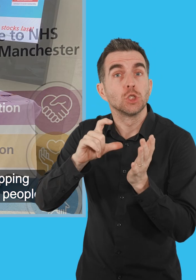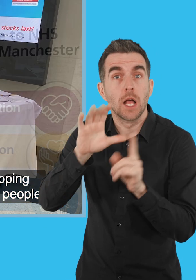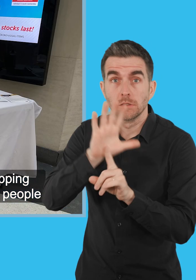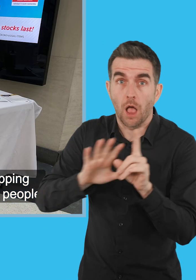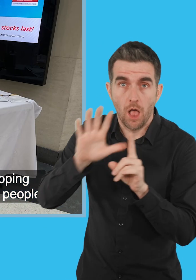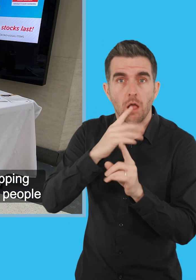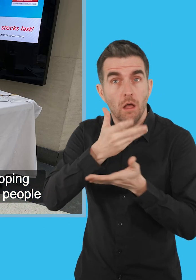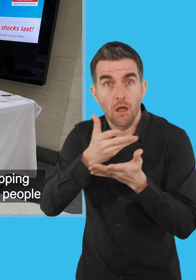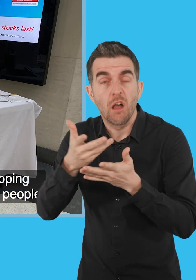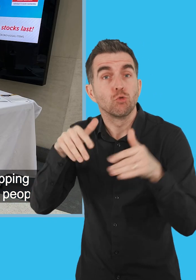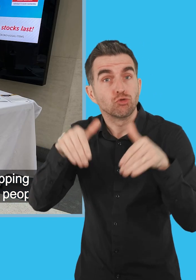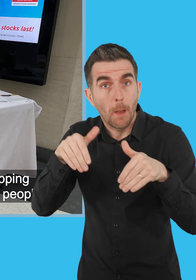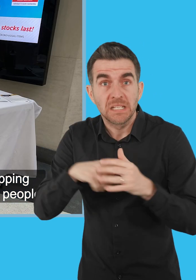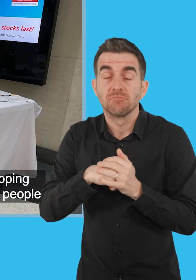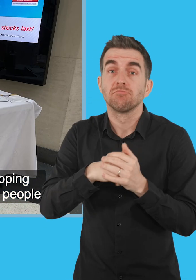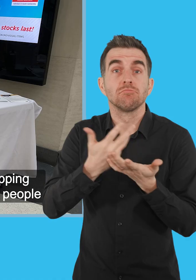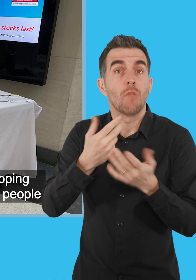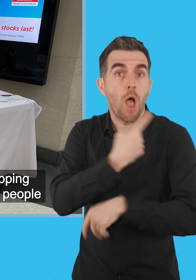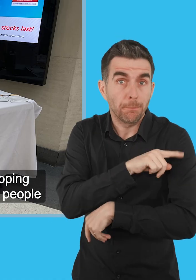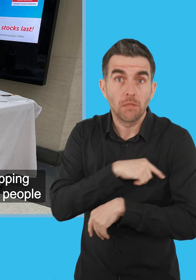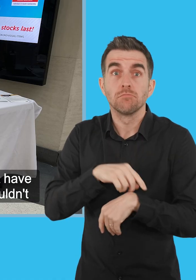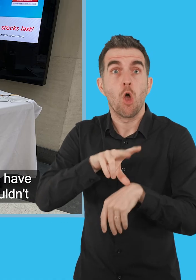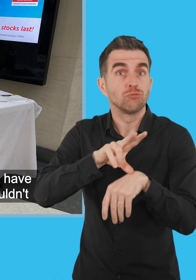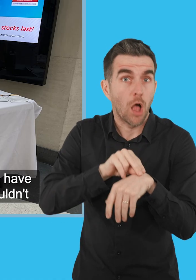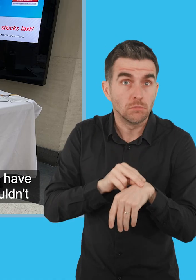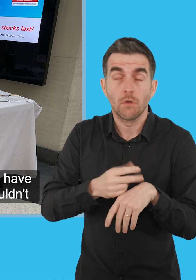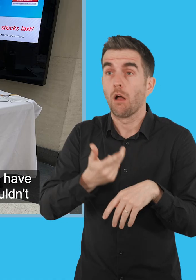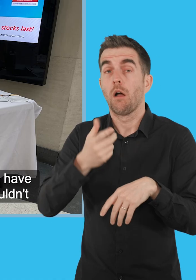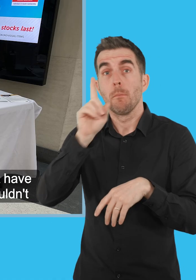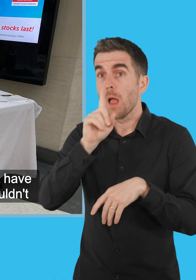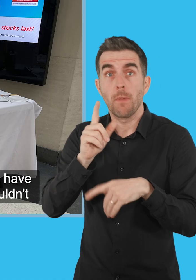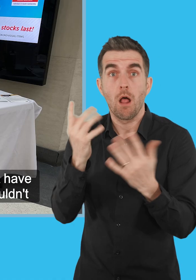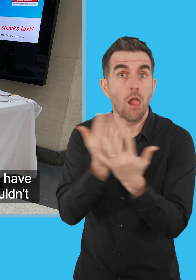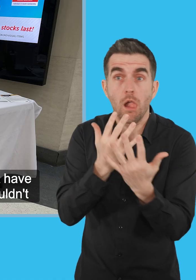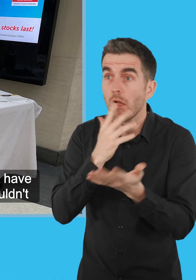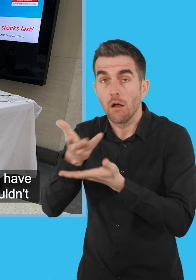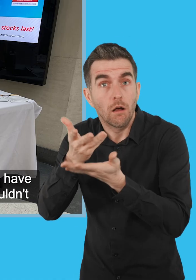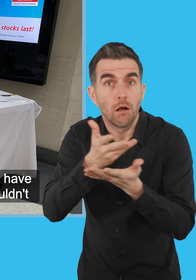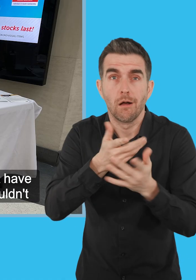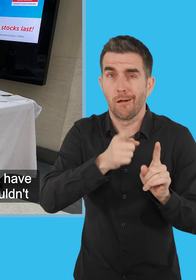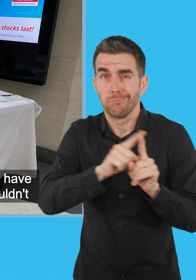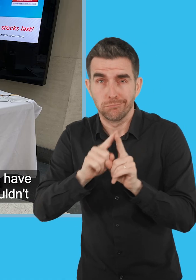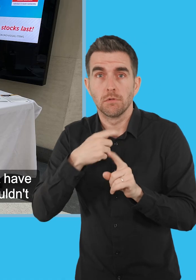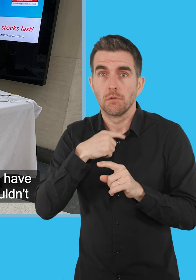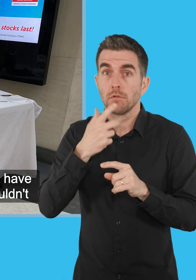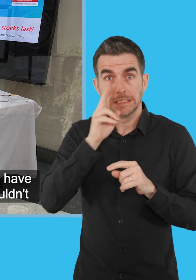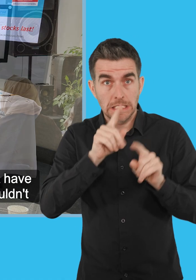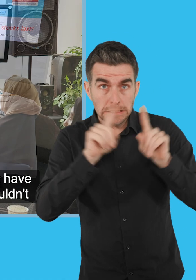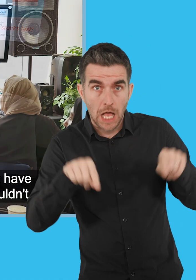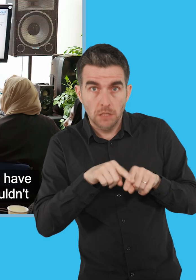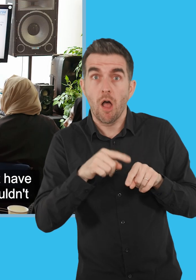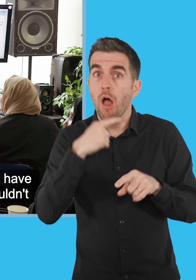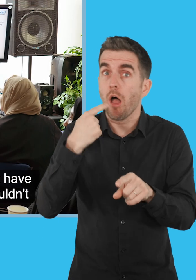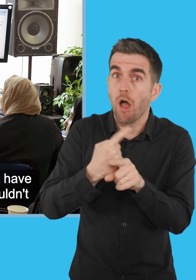shopping centres, hospitals, GP surgeries, etc., where we knew people would be passing by, would see the signs and might have something to say.